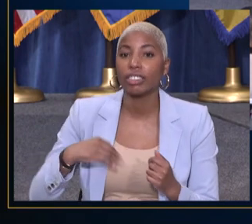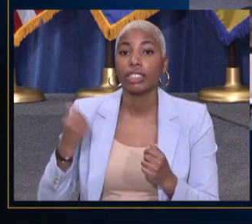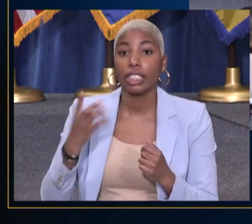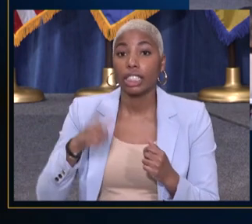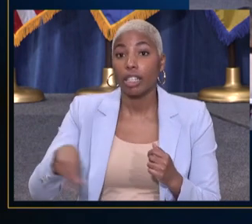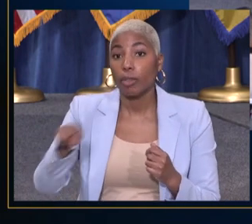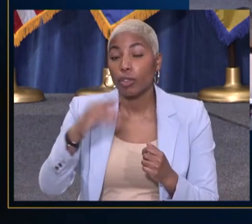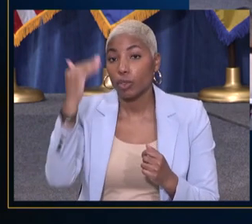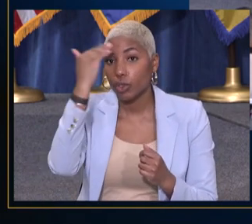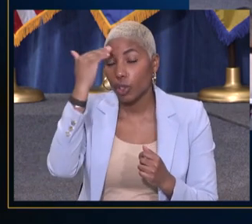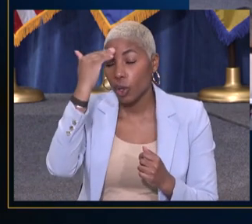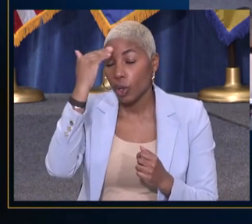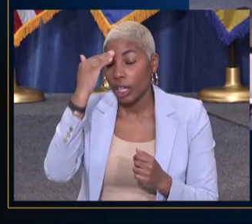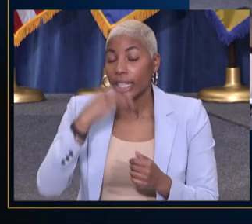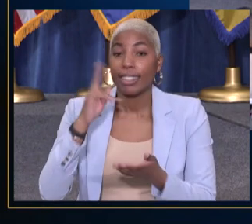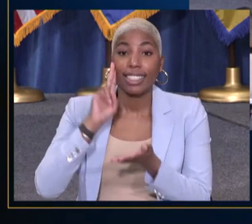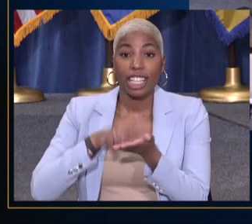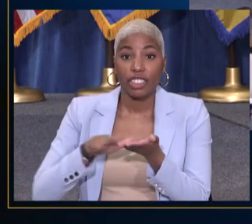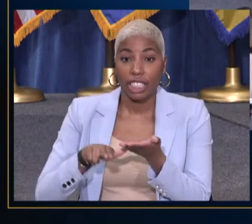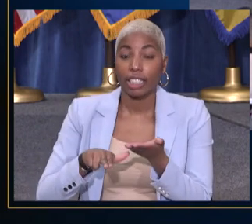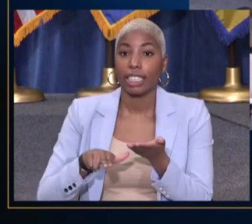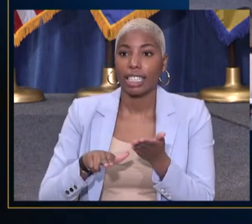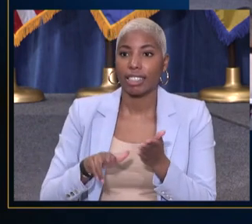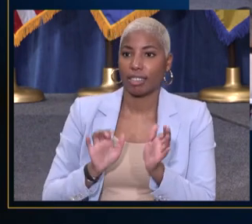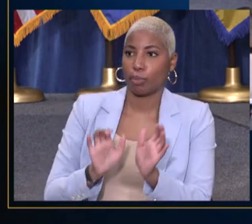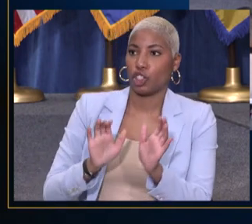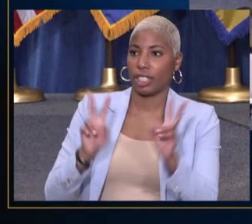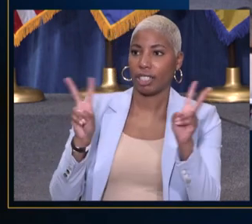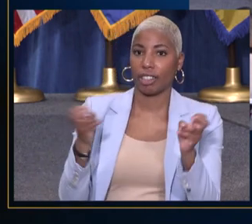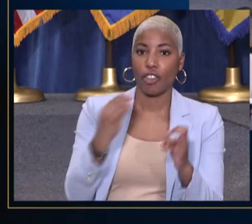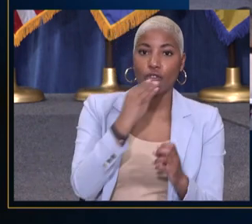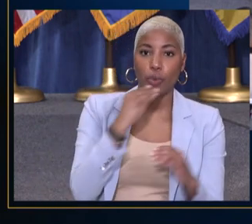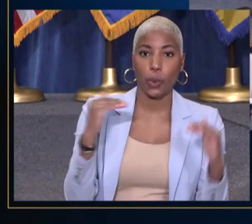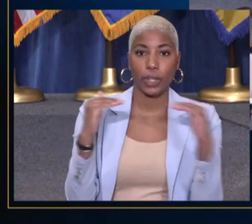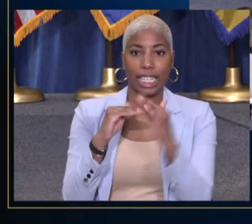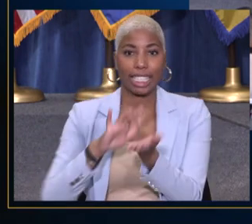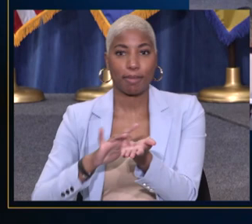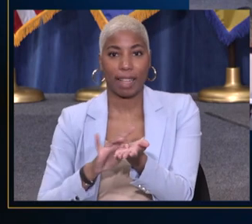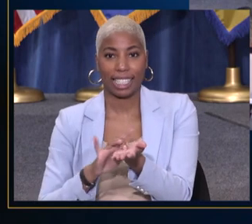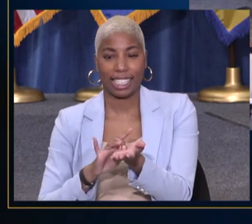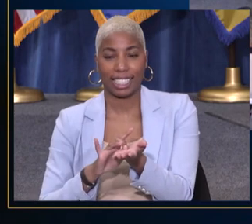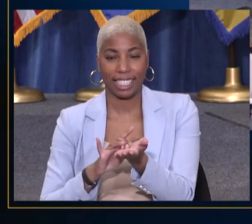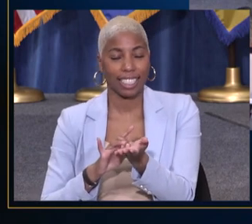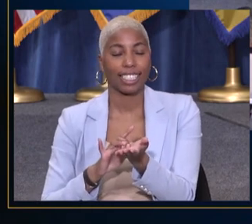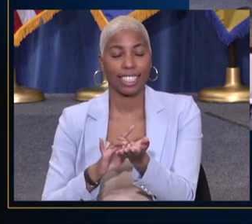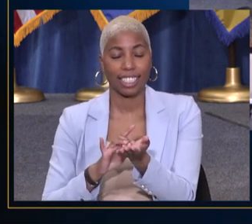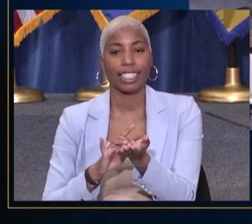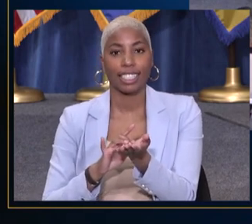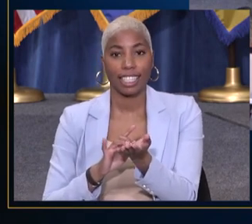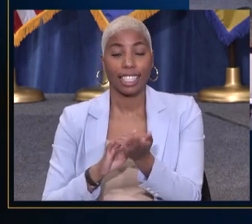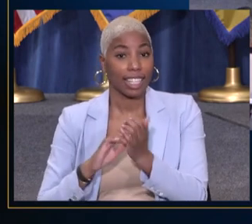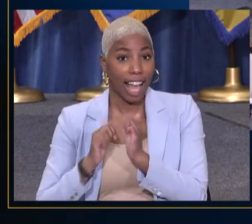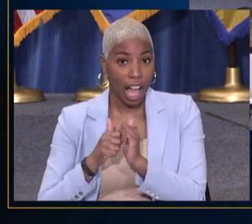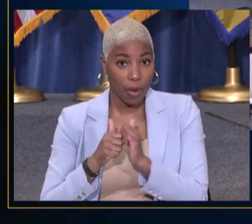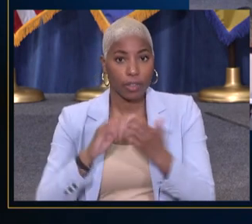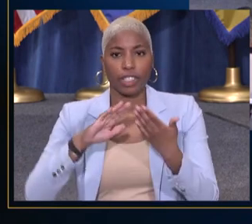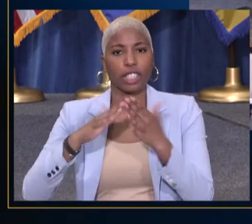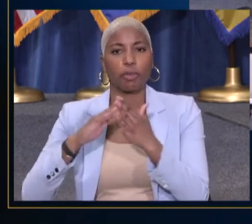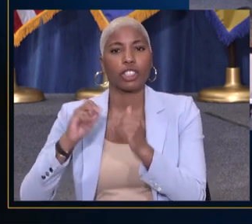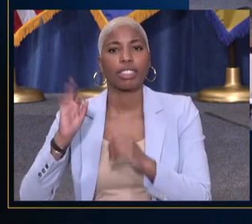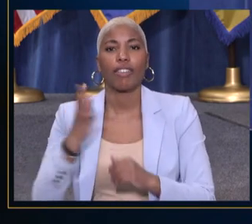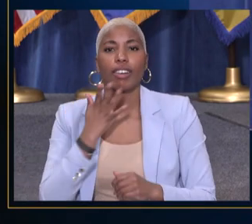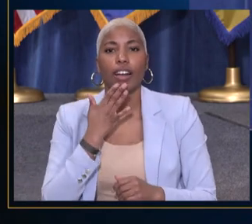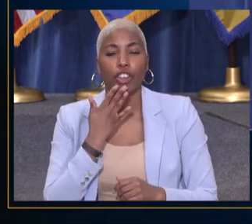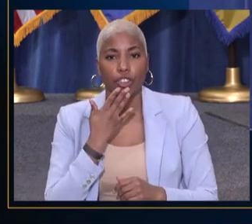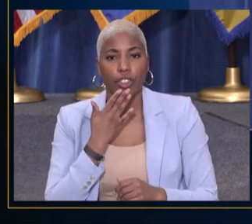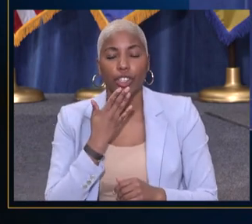you know that the Secretary has really been pushing food as medicine. And he's been doing that with communities of color in mind, you know,